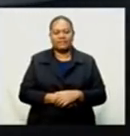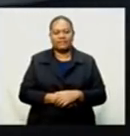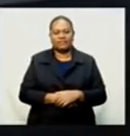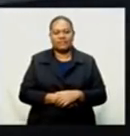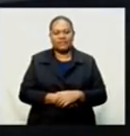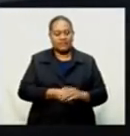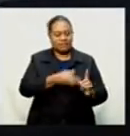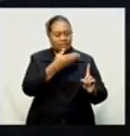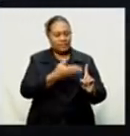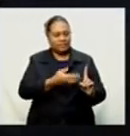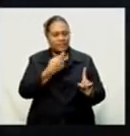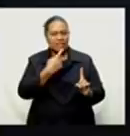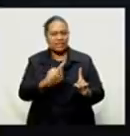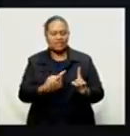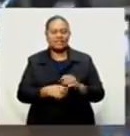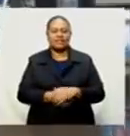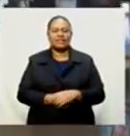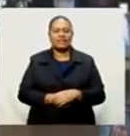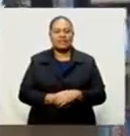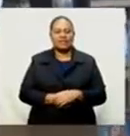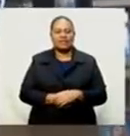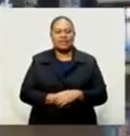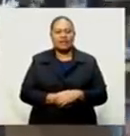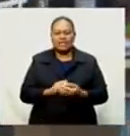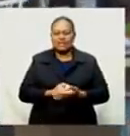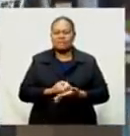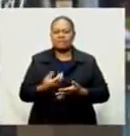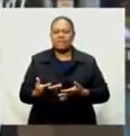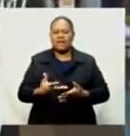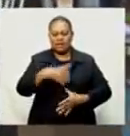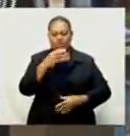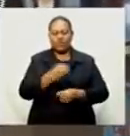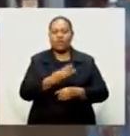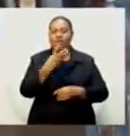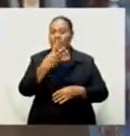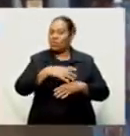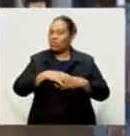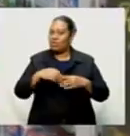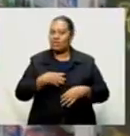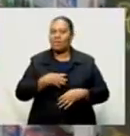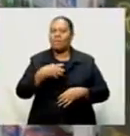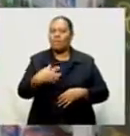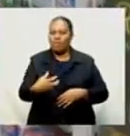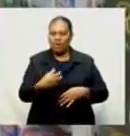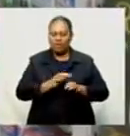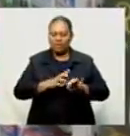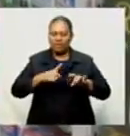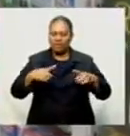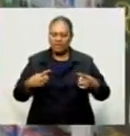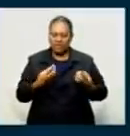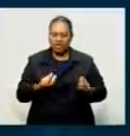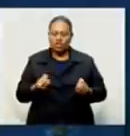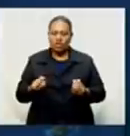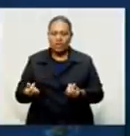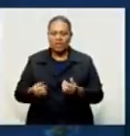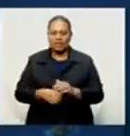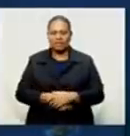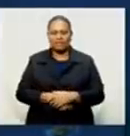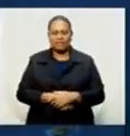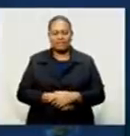Unai Simbakewa, she says that they are now spending an average of $4 more on items and groceries.